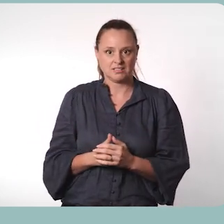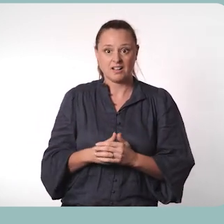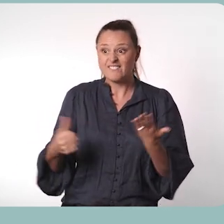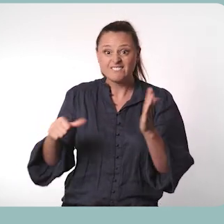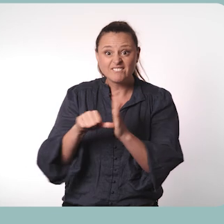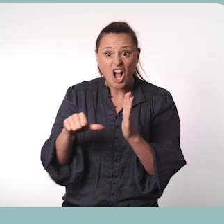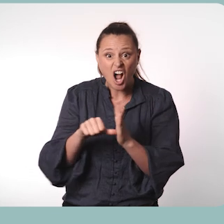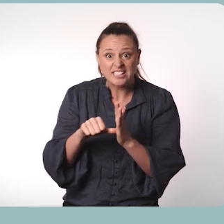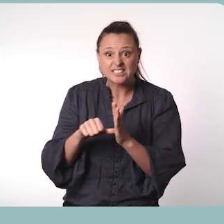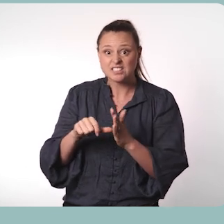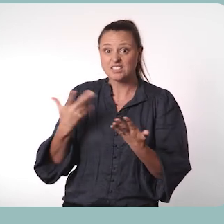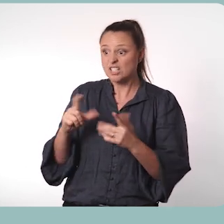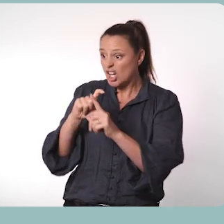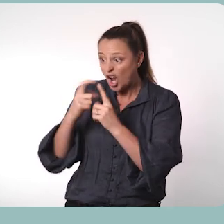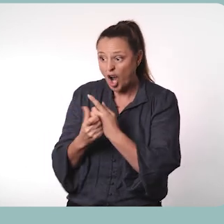cultural abuse,